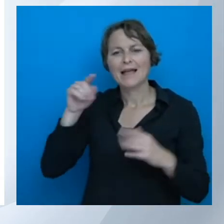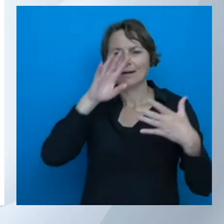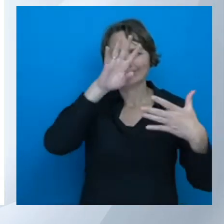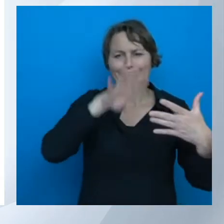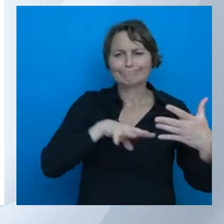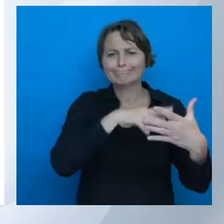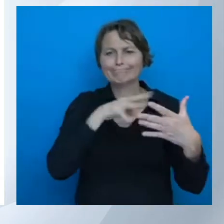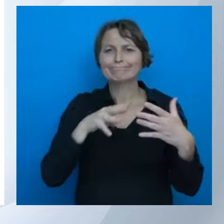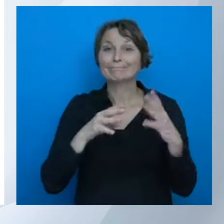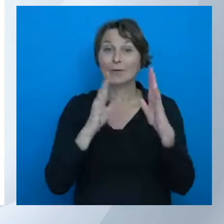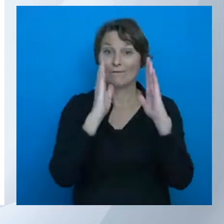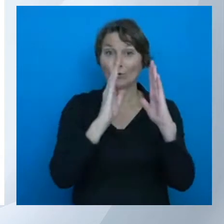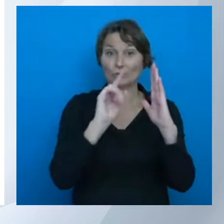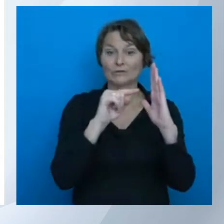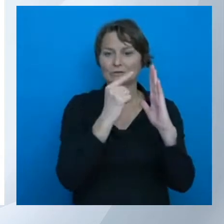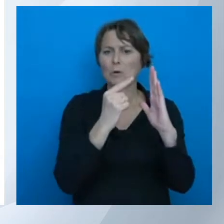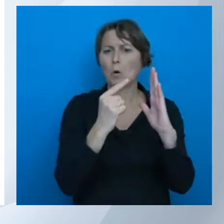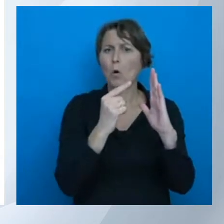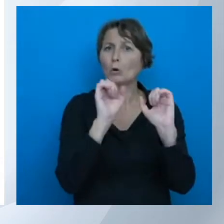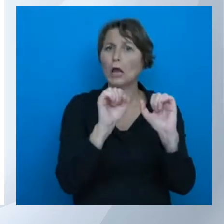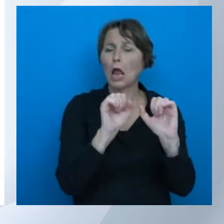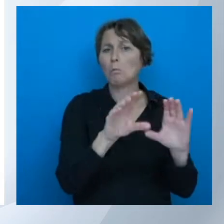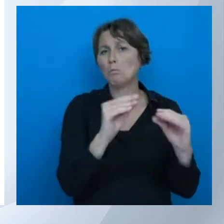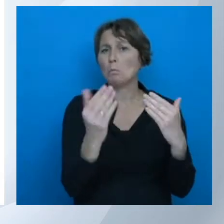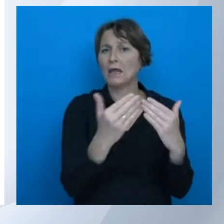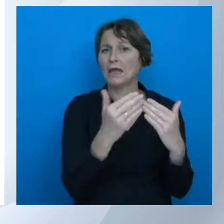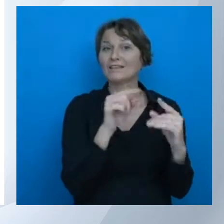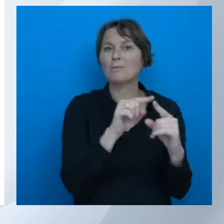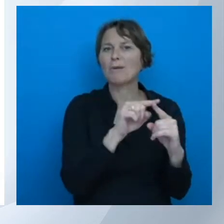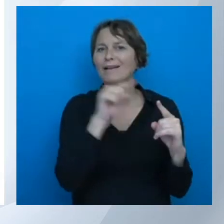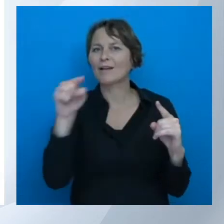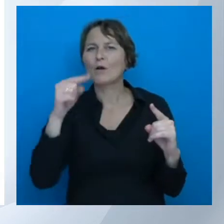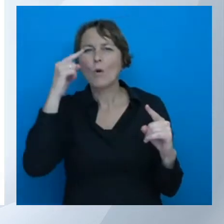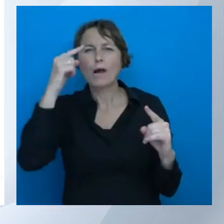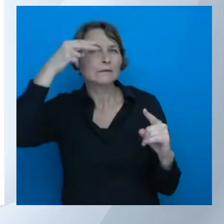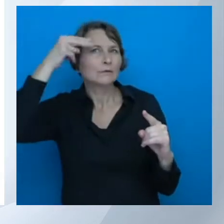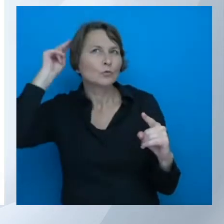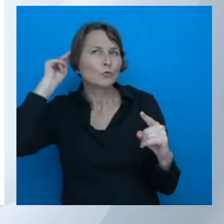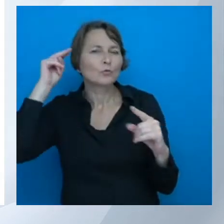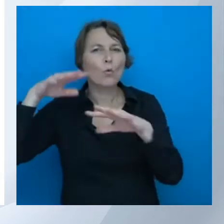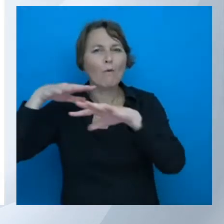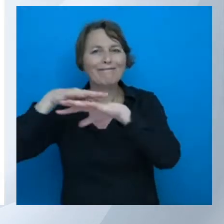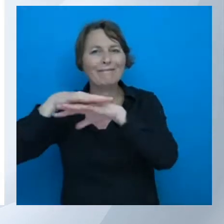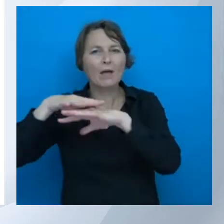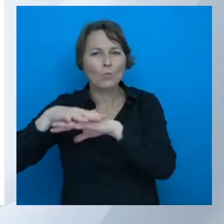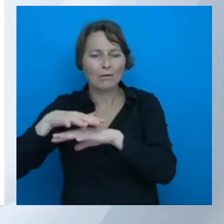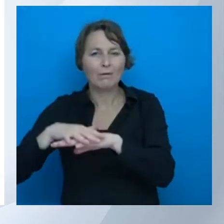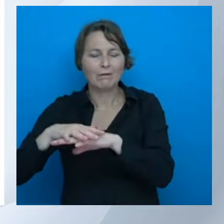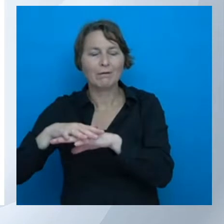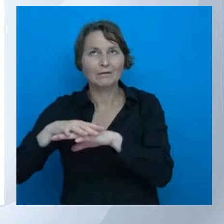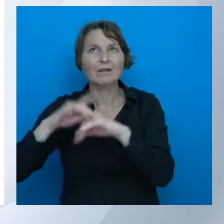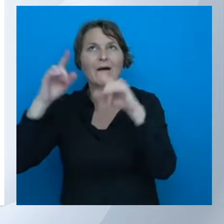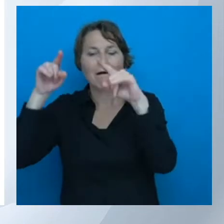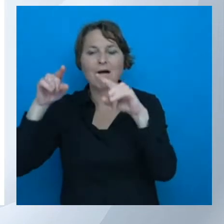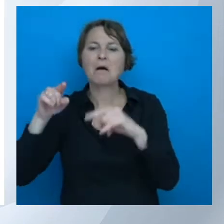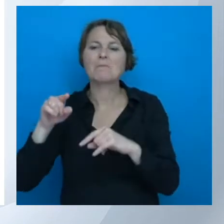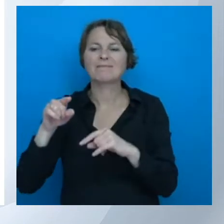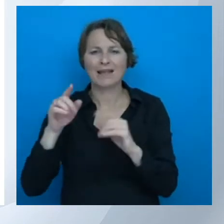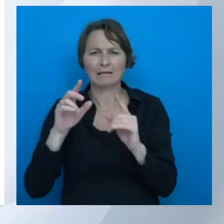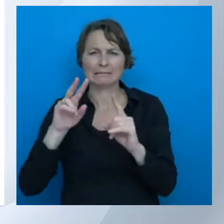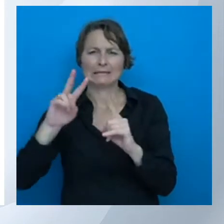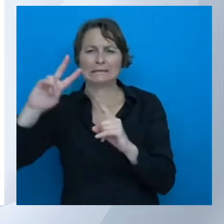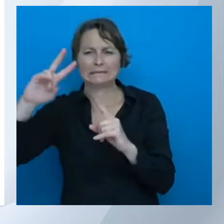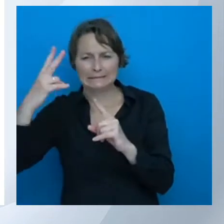you need to understand neural networks, I recommend either the unified information explainer, which allows you to